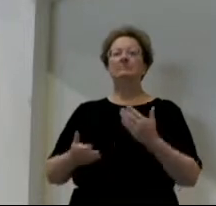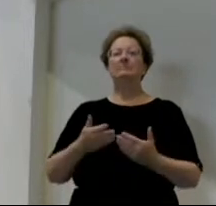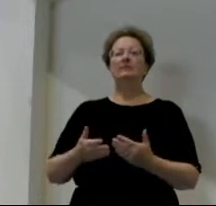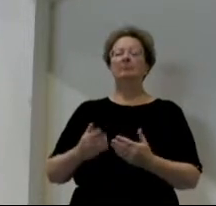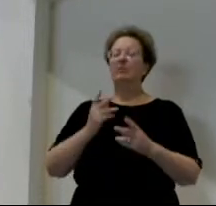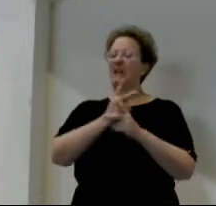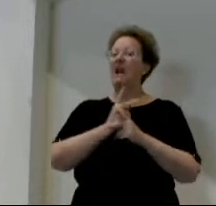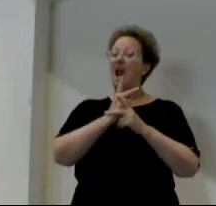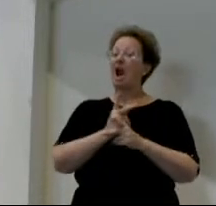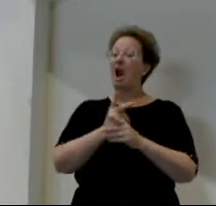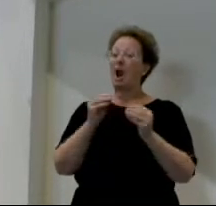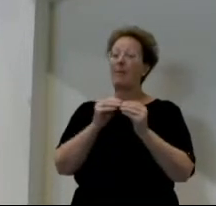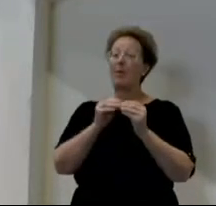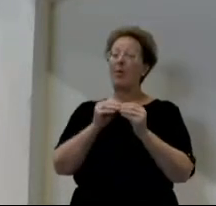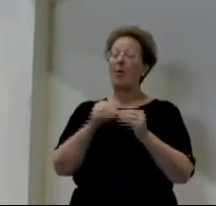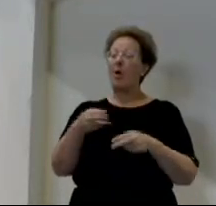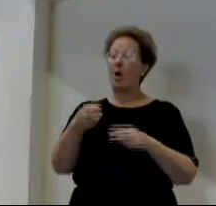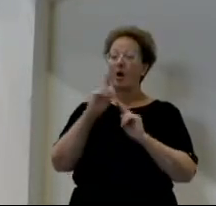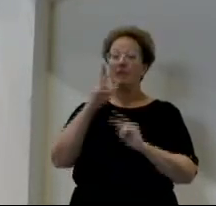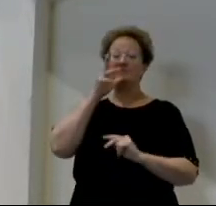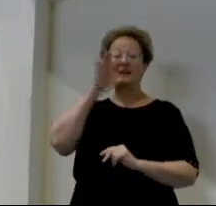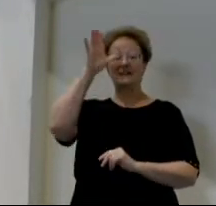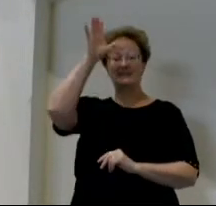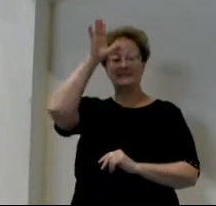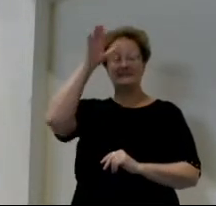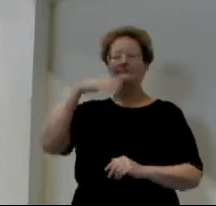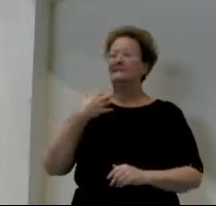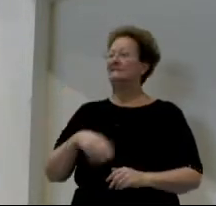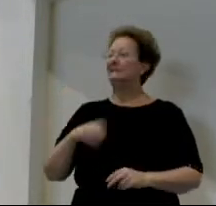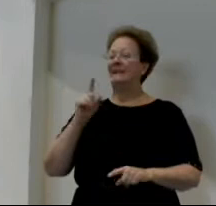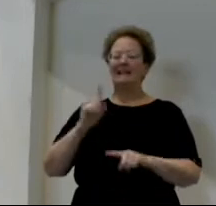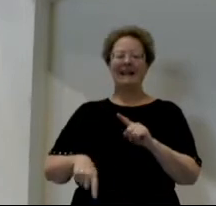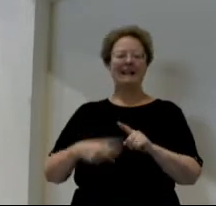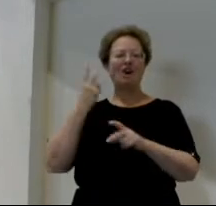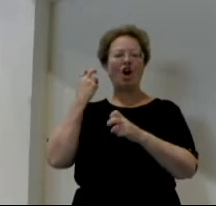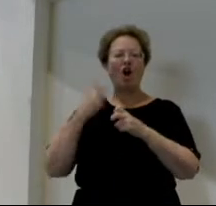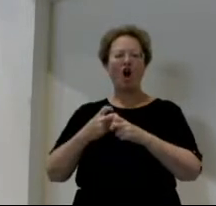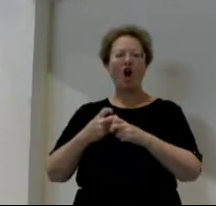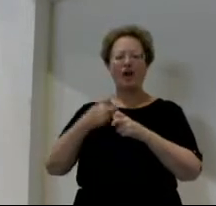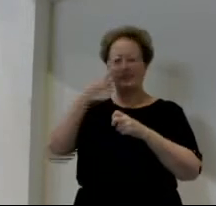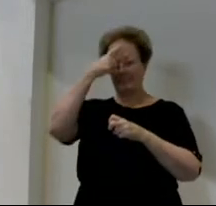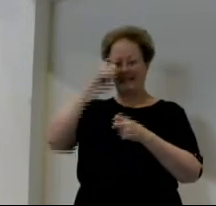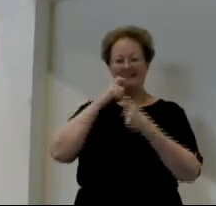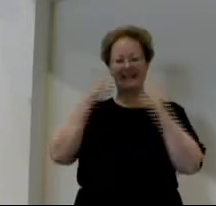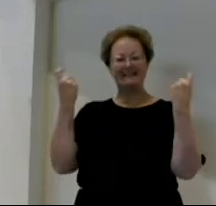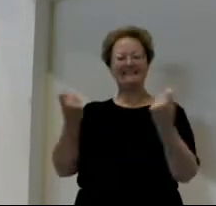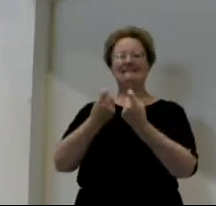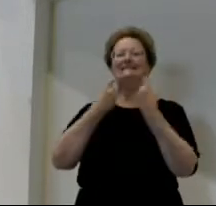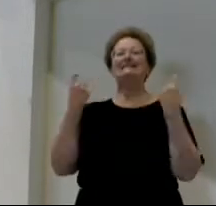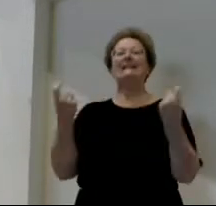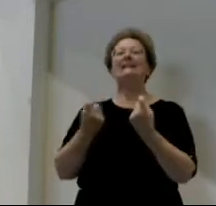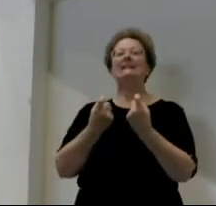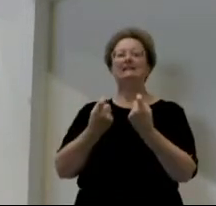spouse or to honor our parents, and it just seems like we can't follow through with it. And that's because of this death that is brought